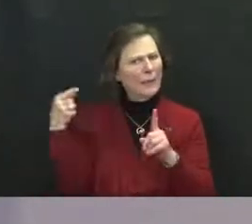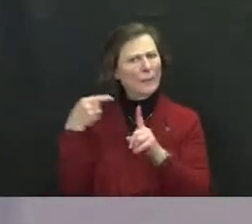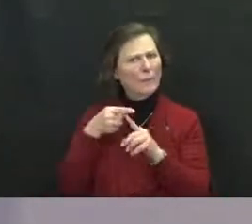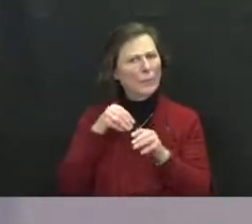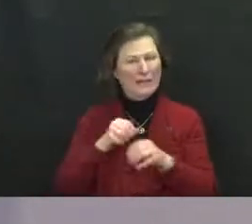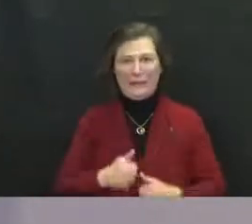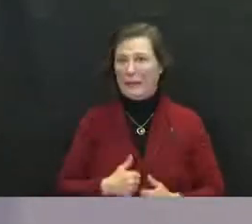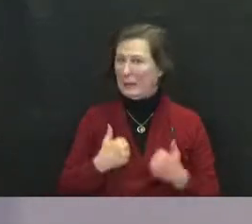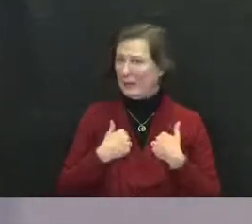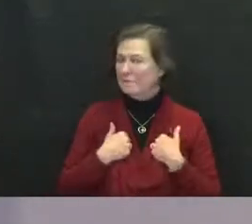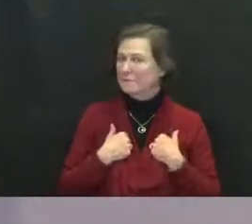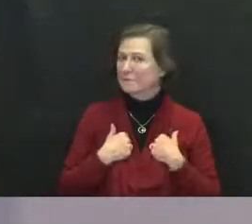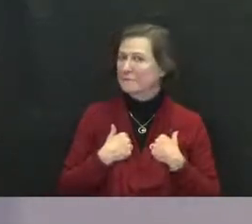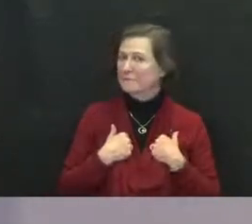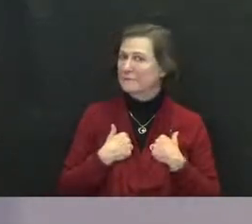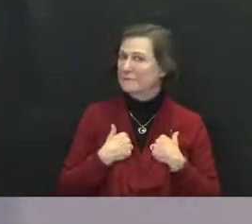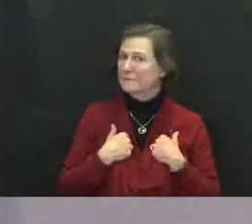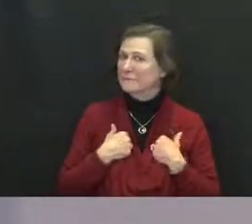life.